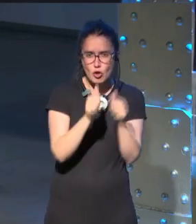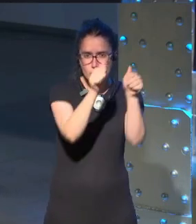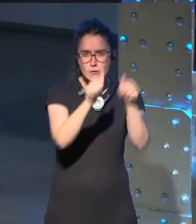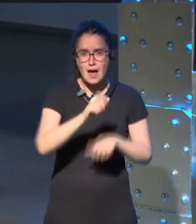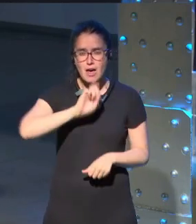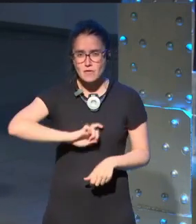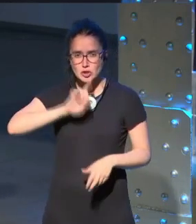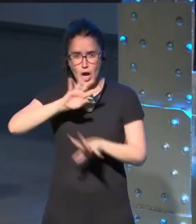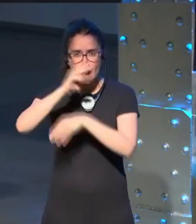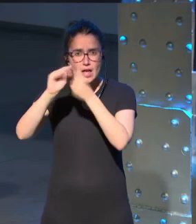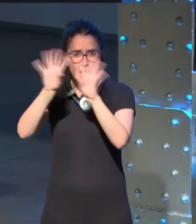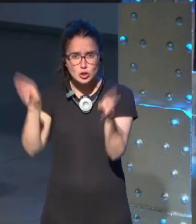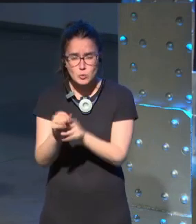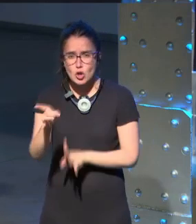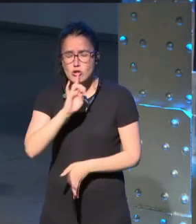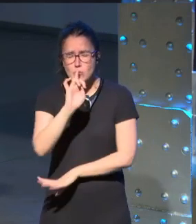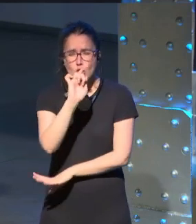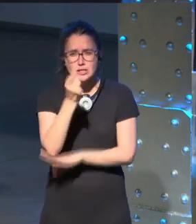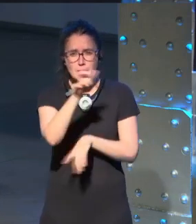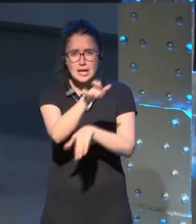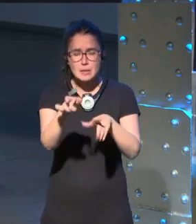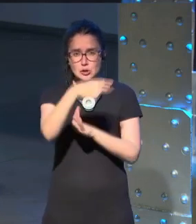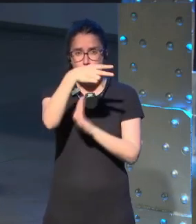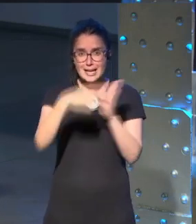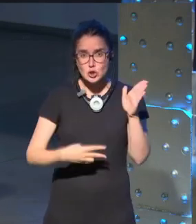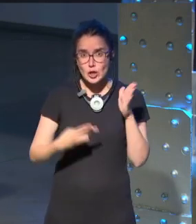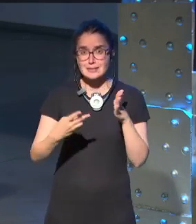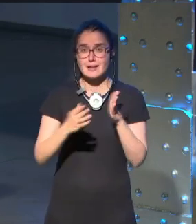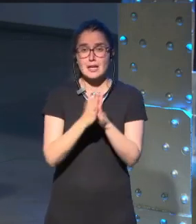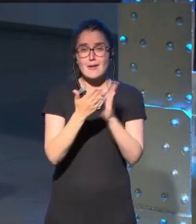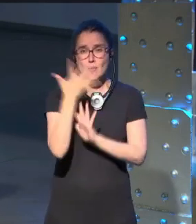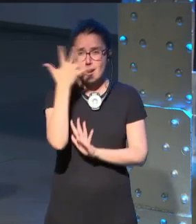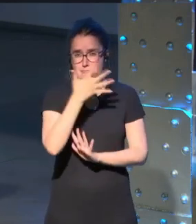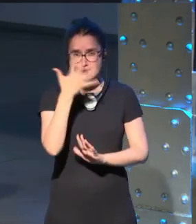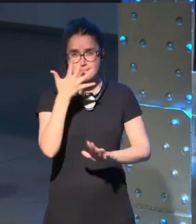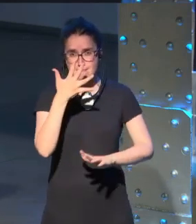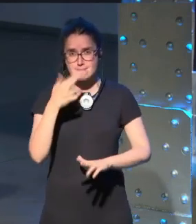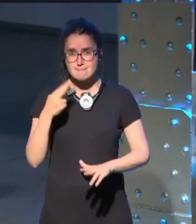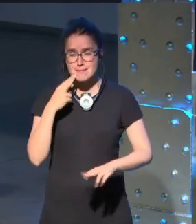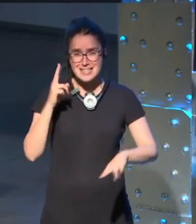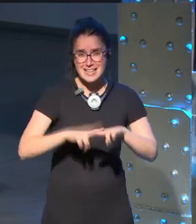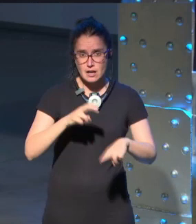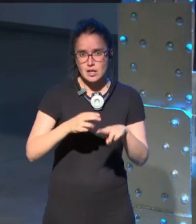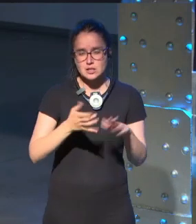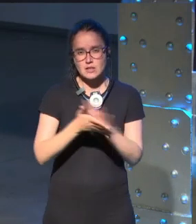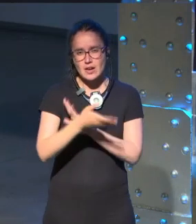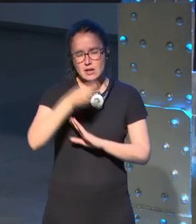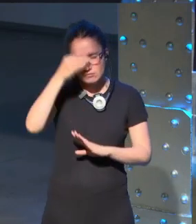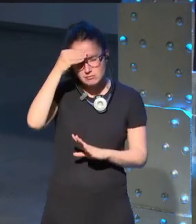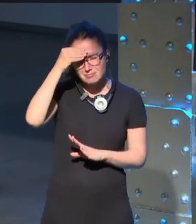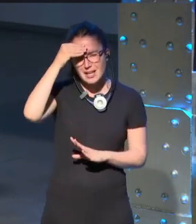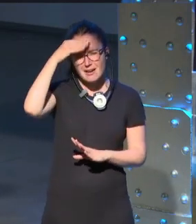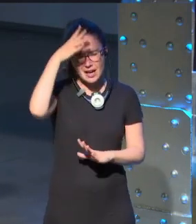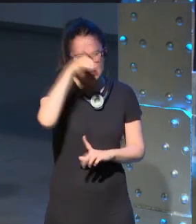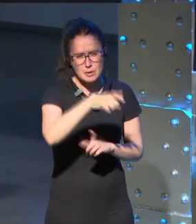post-its all over your desk? Do you write summaries of what's happening so that you stay on top of the plot? Because the readers of crime novels are